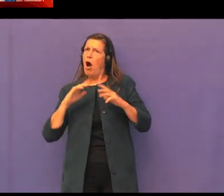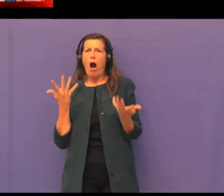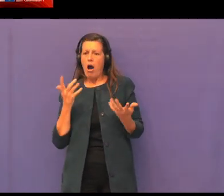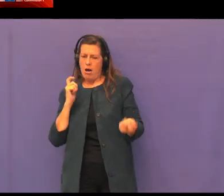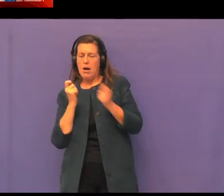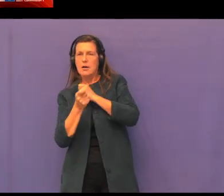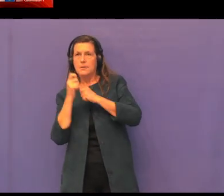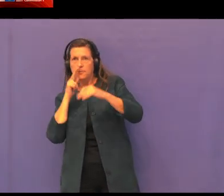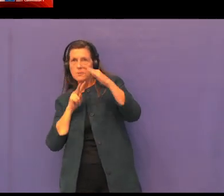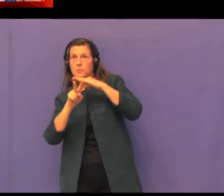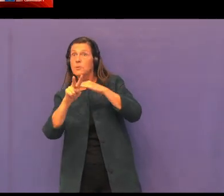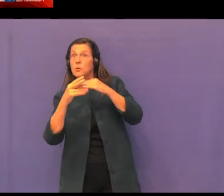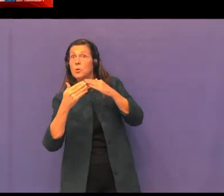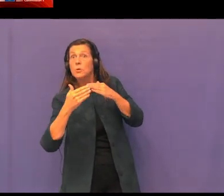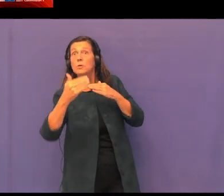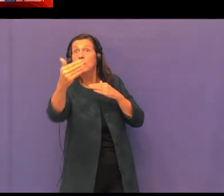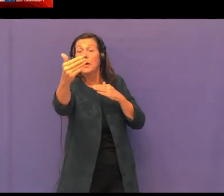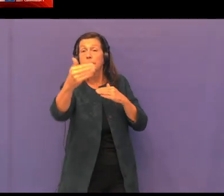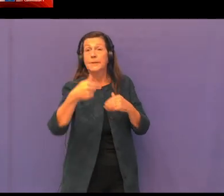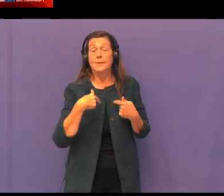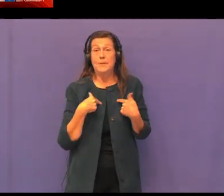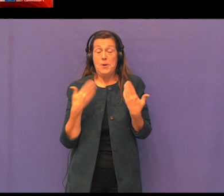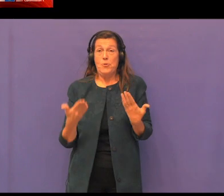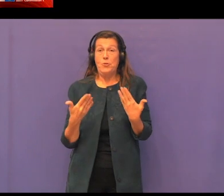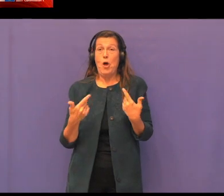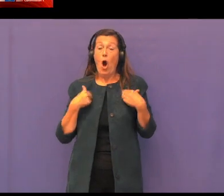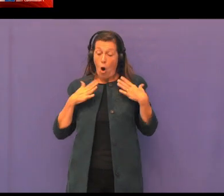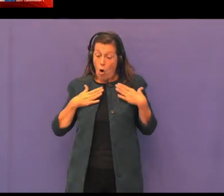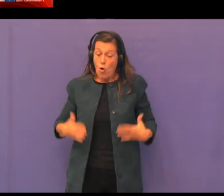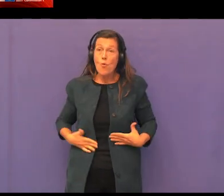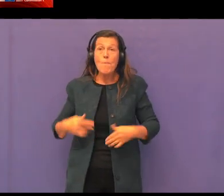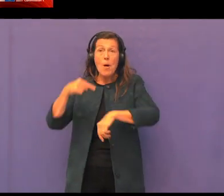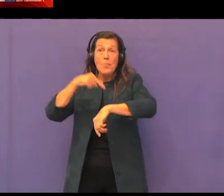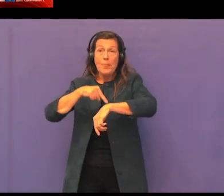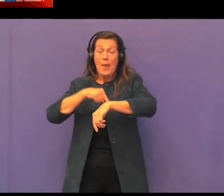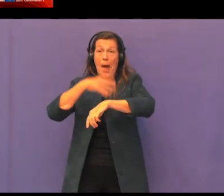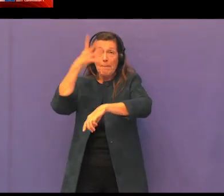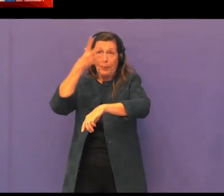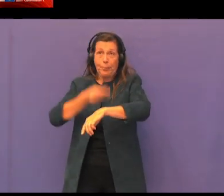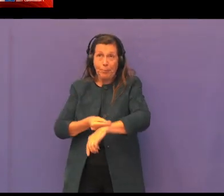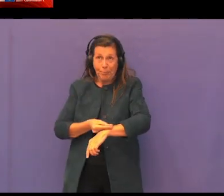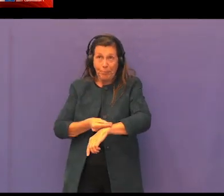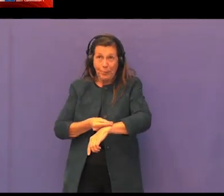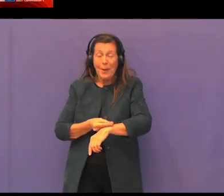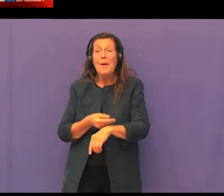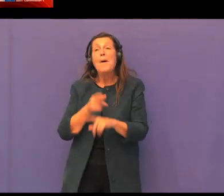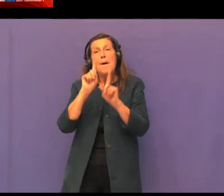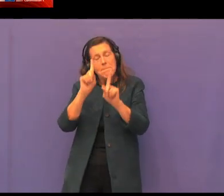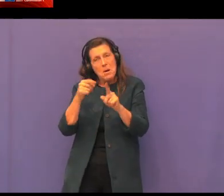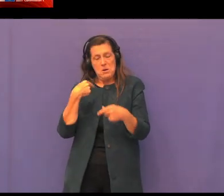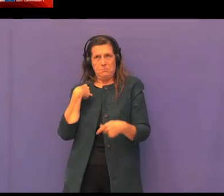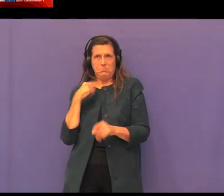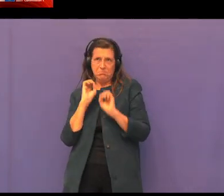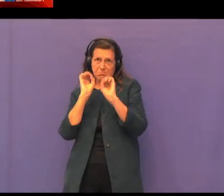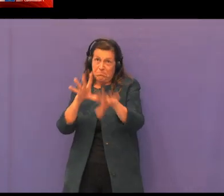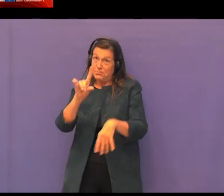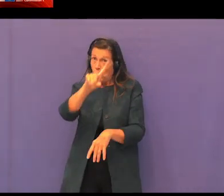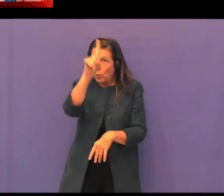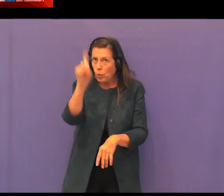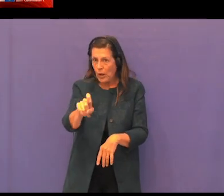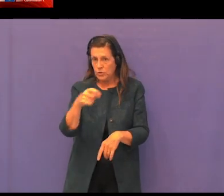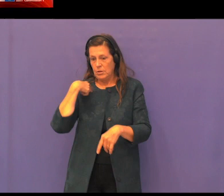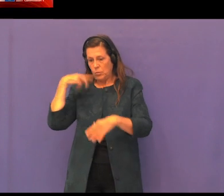now, and we very much welcome your questions, comments, queries. Thank you. Wow.